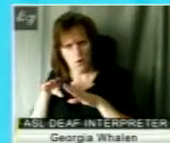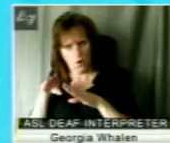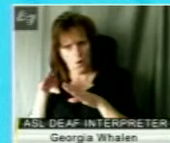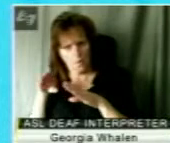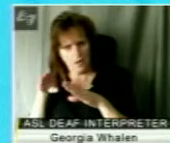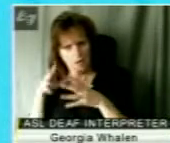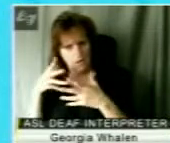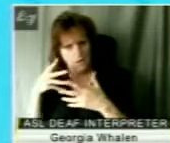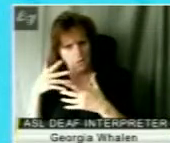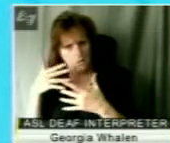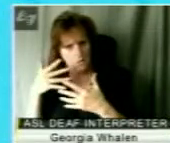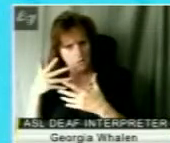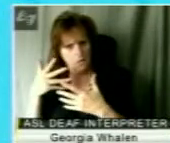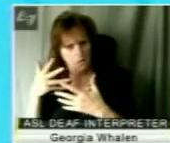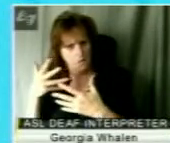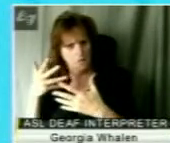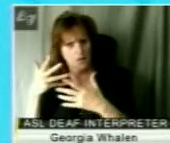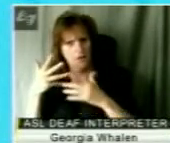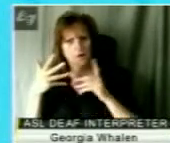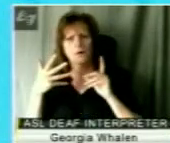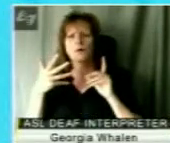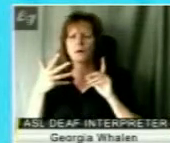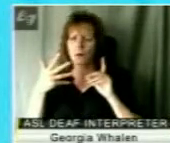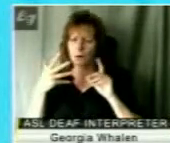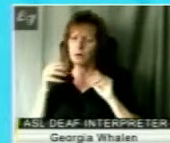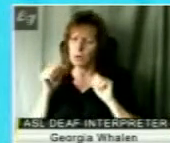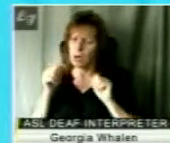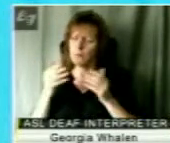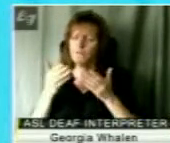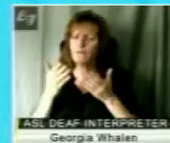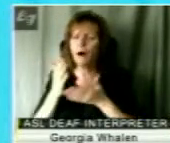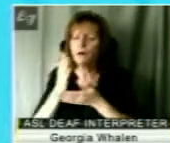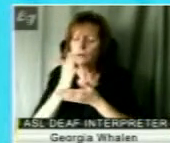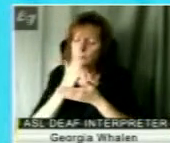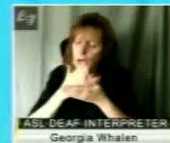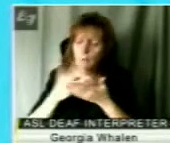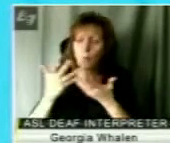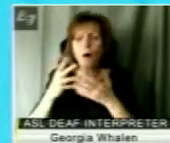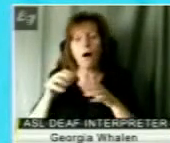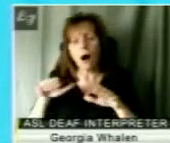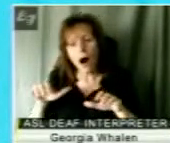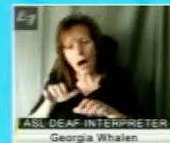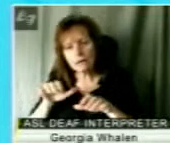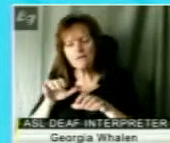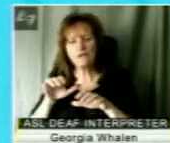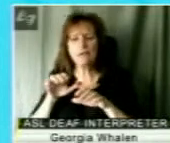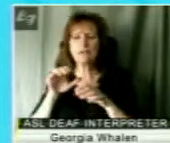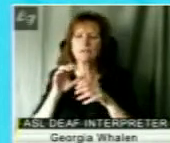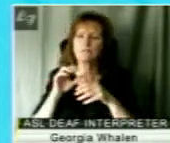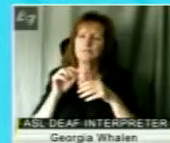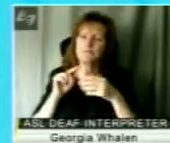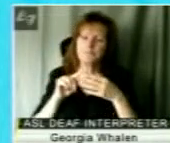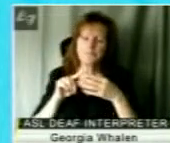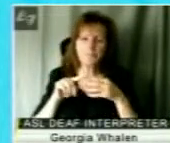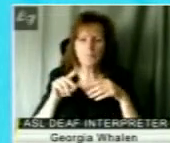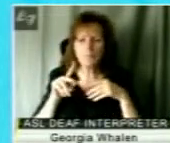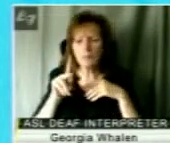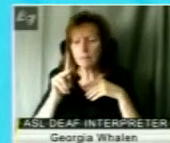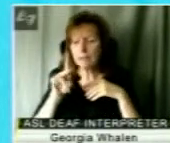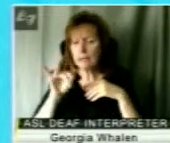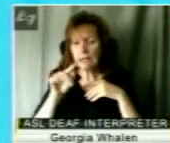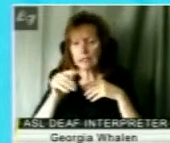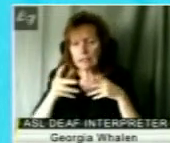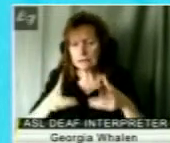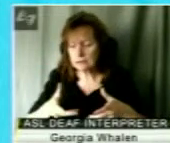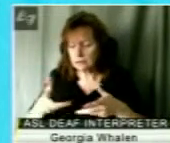happens, we'll be able to provide a few more activities, including, you know, some kits that people can take home so that they can enjoy recreation